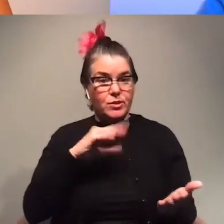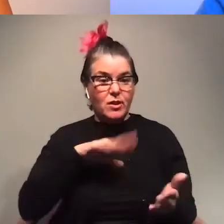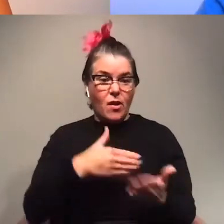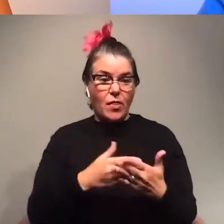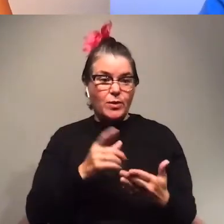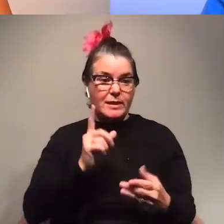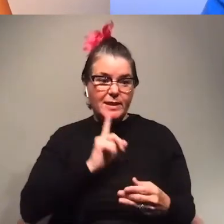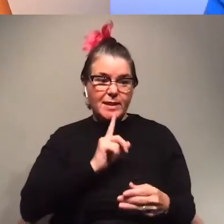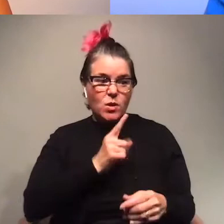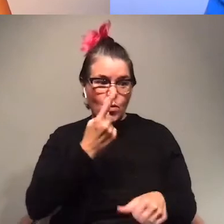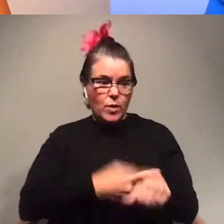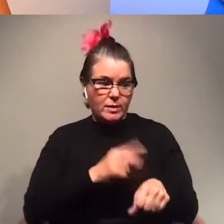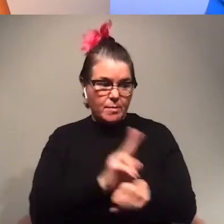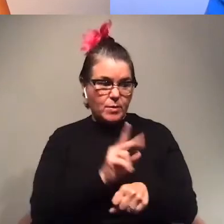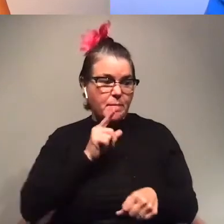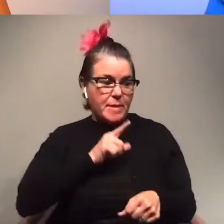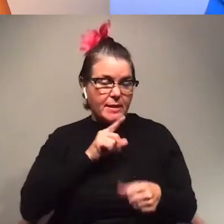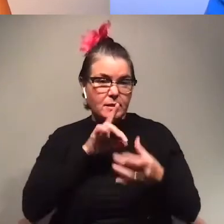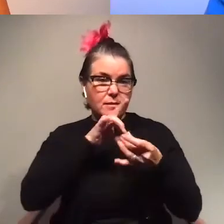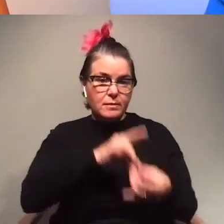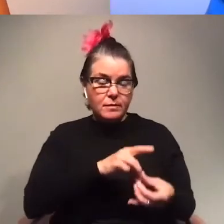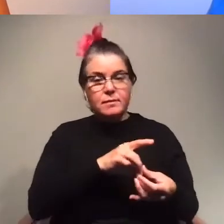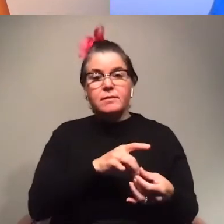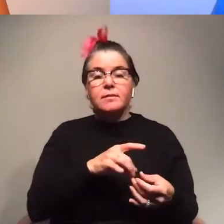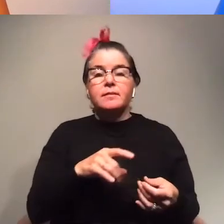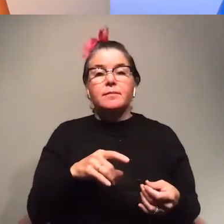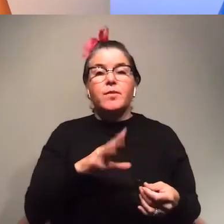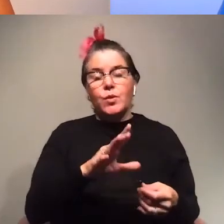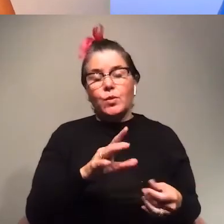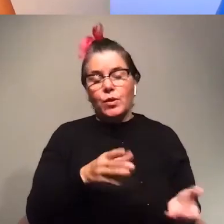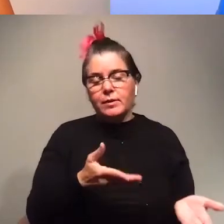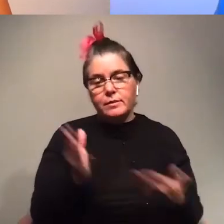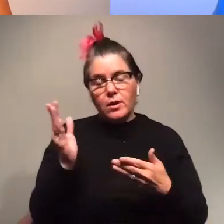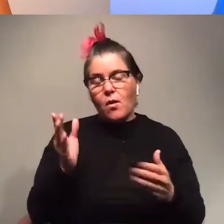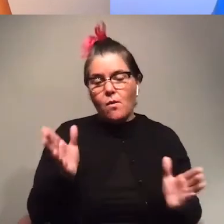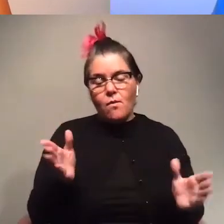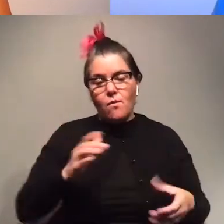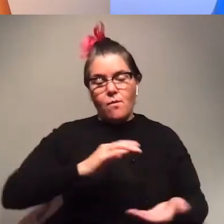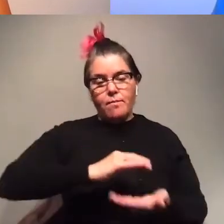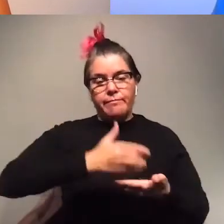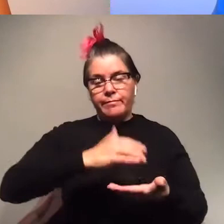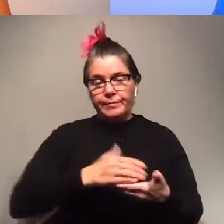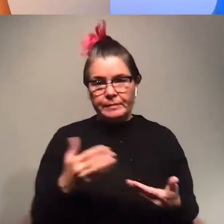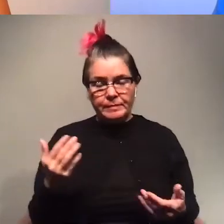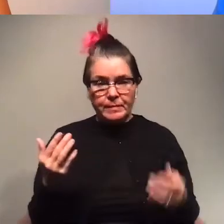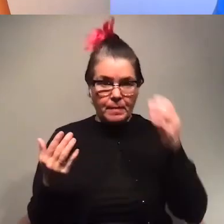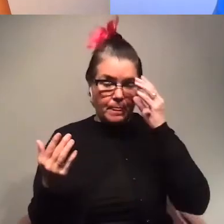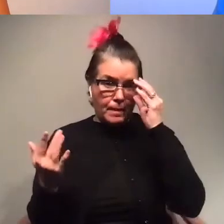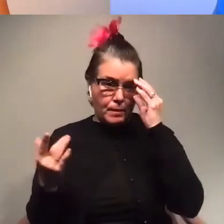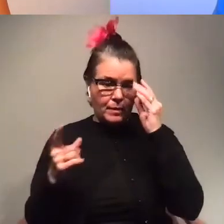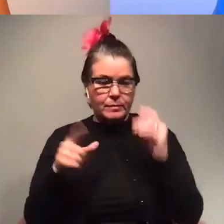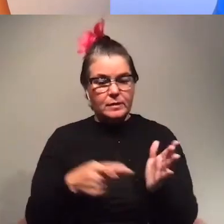single-use plastic waste that you got associated to, your to-go container, because sometimes these